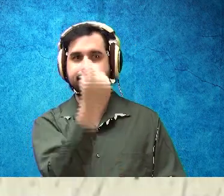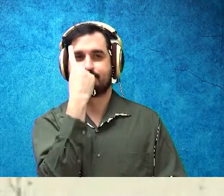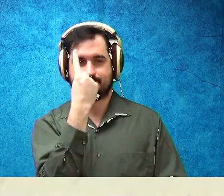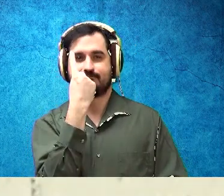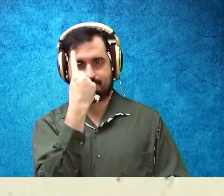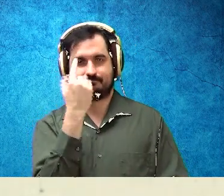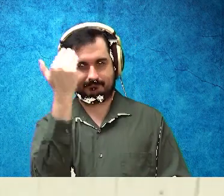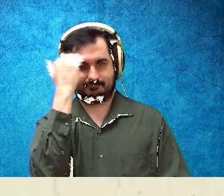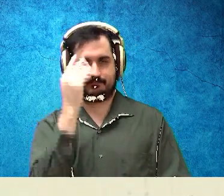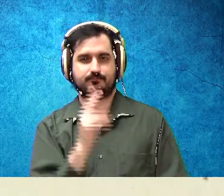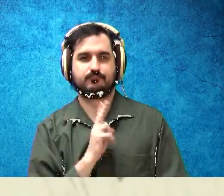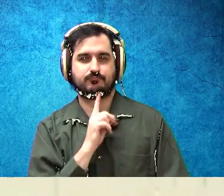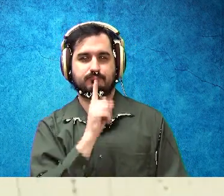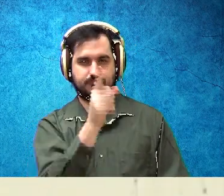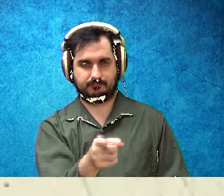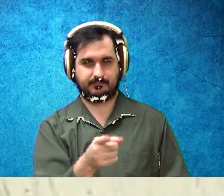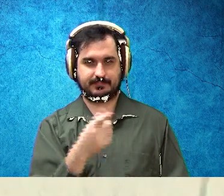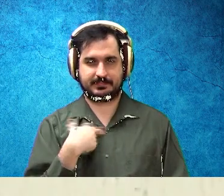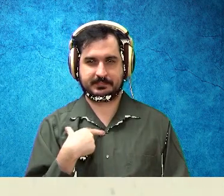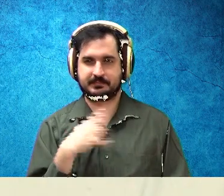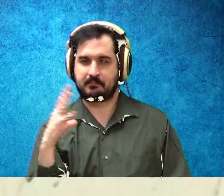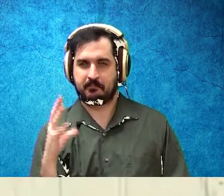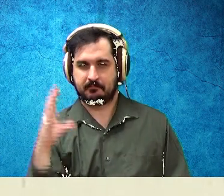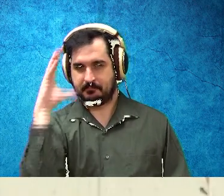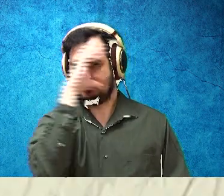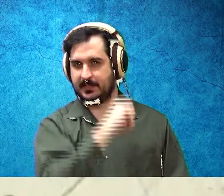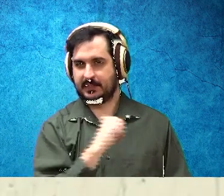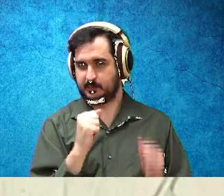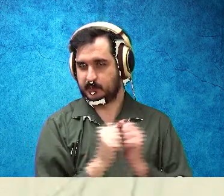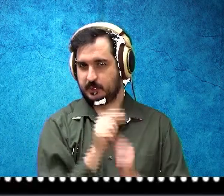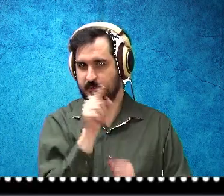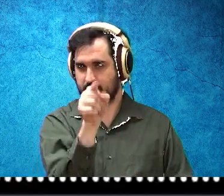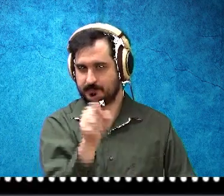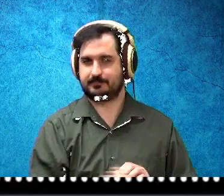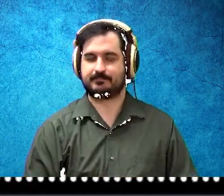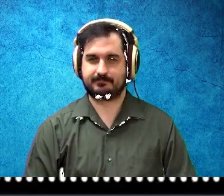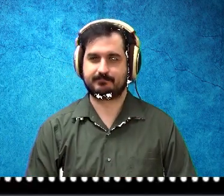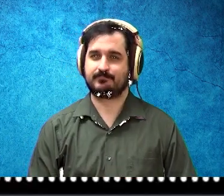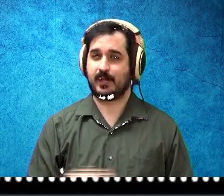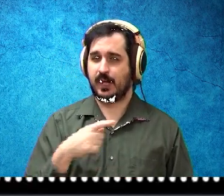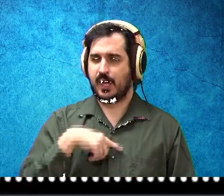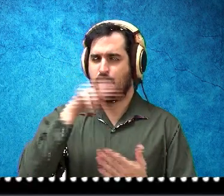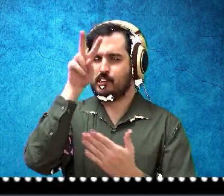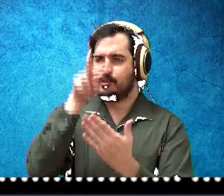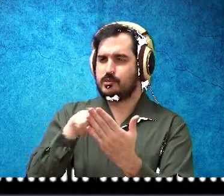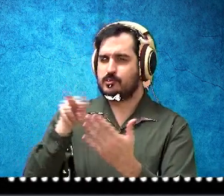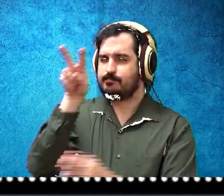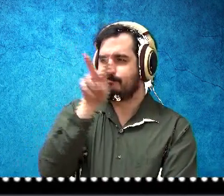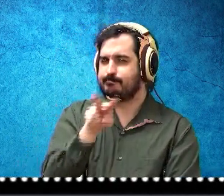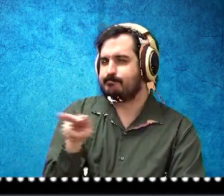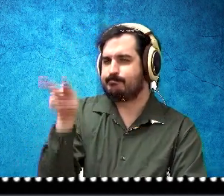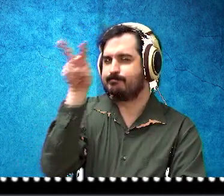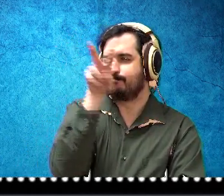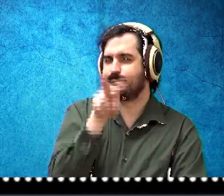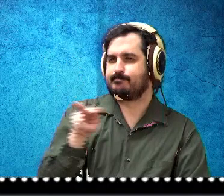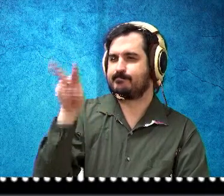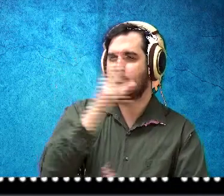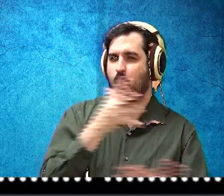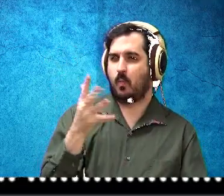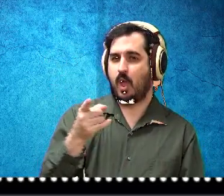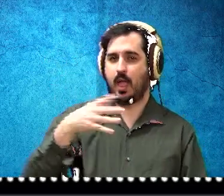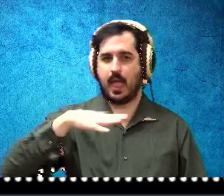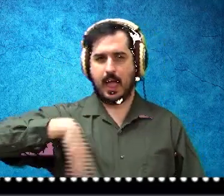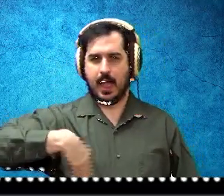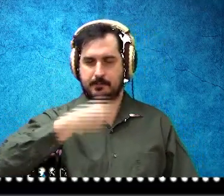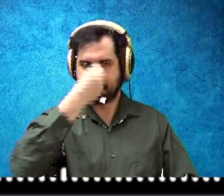the truth. I'ma take my best guess with you. I read between the lines what you don't